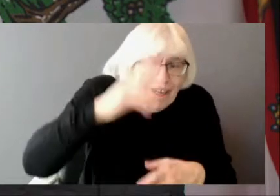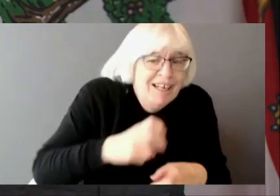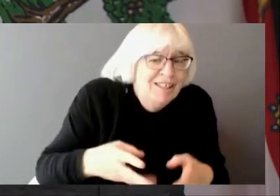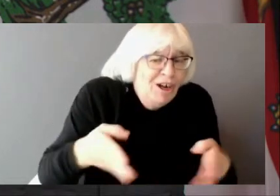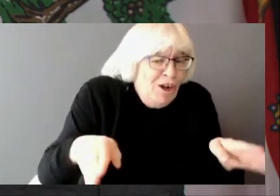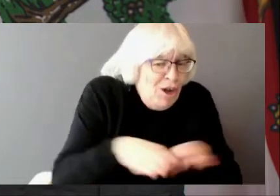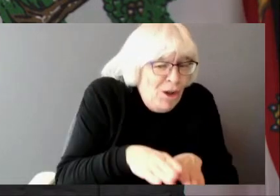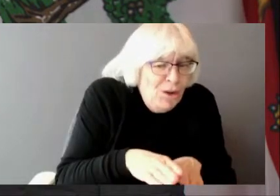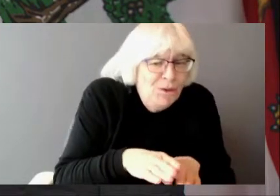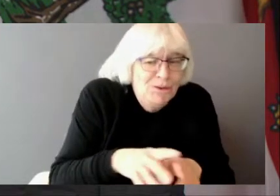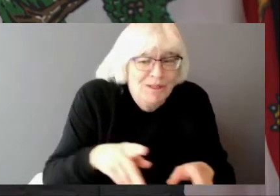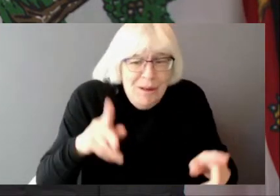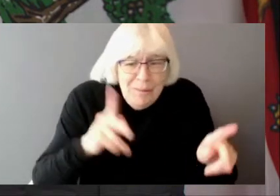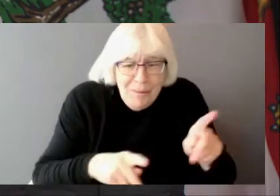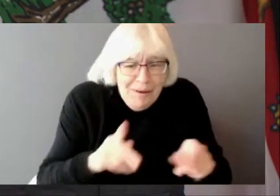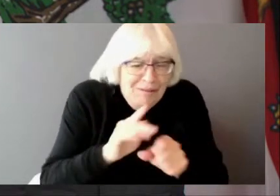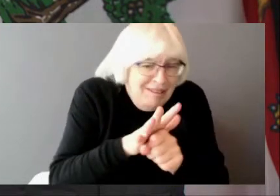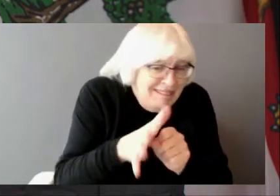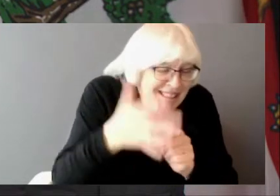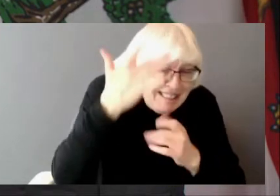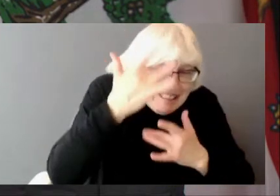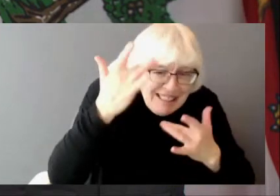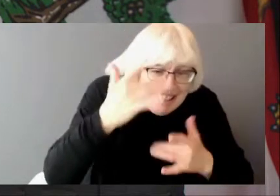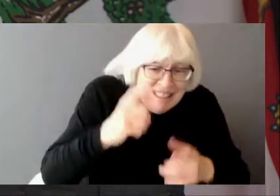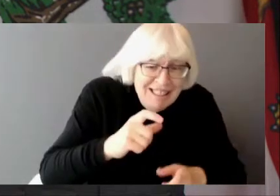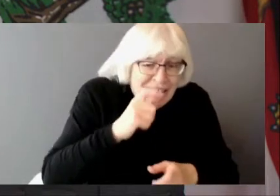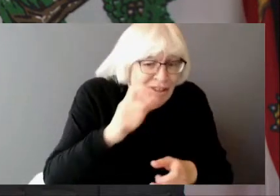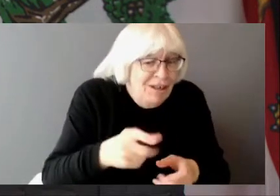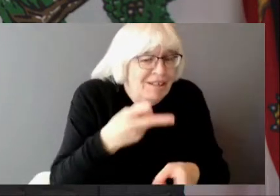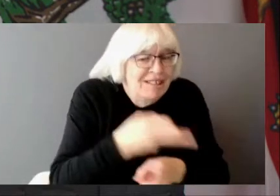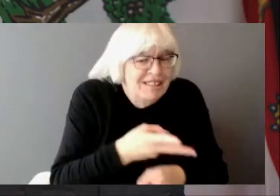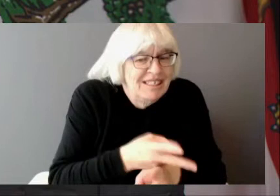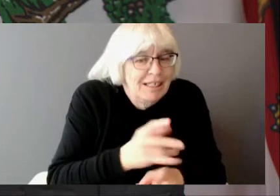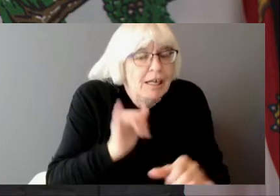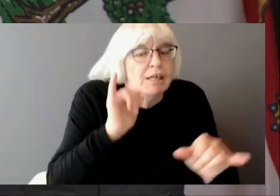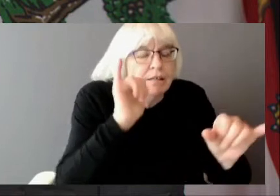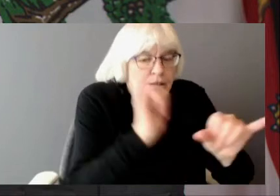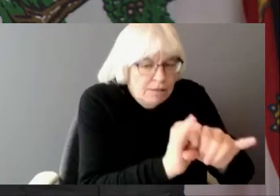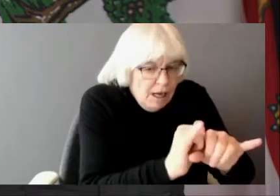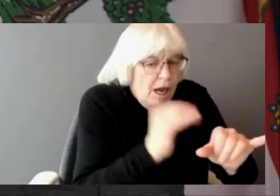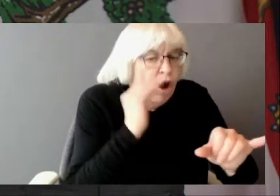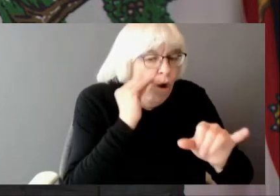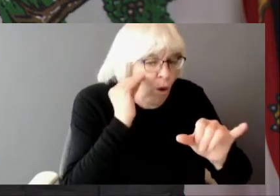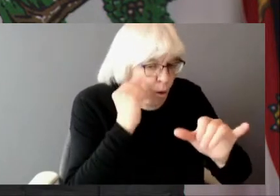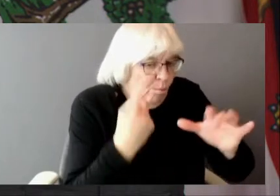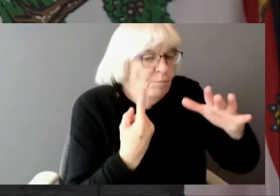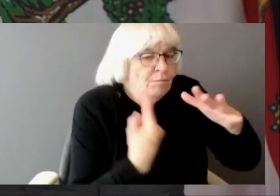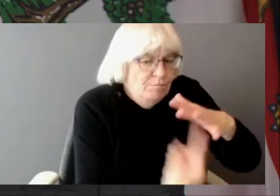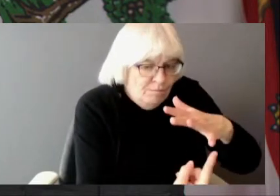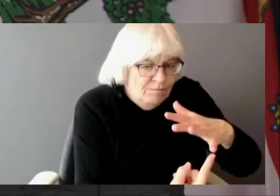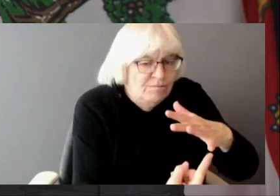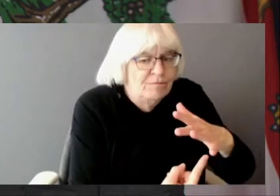care, please stay home and self-isolate until you're able to get your test and the test result.